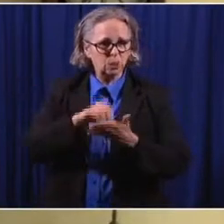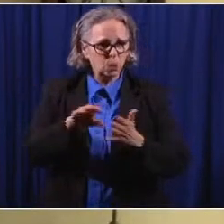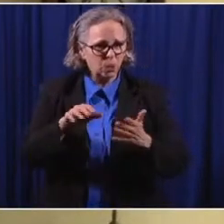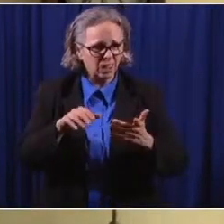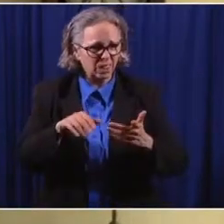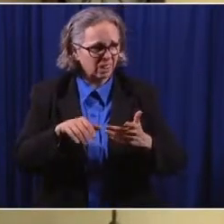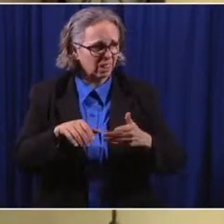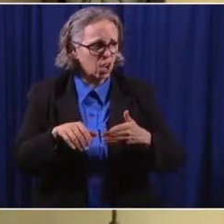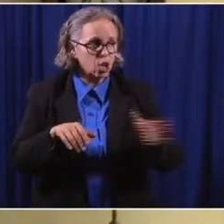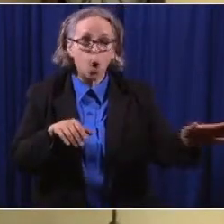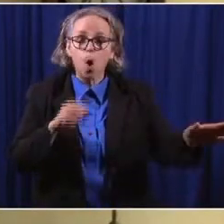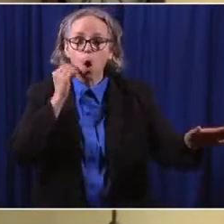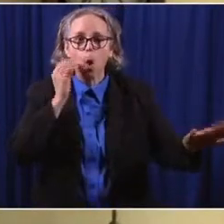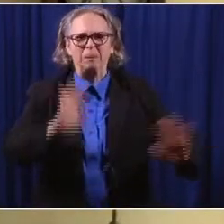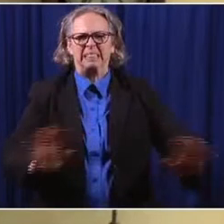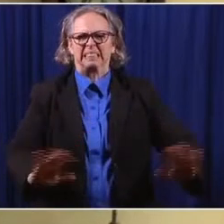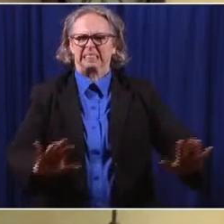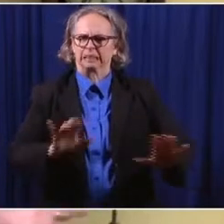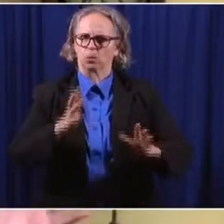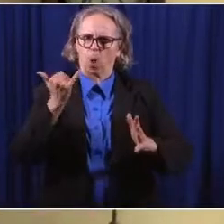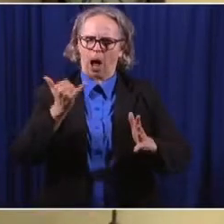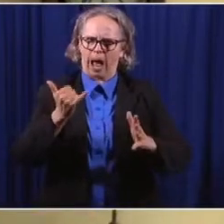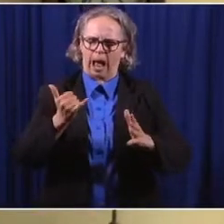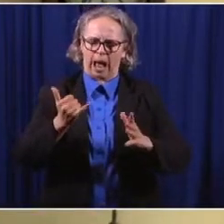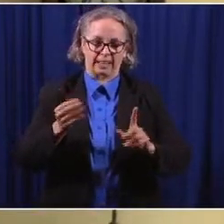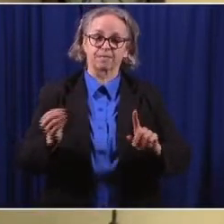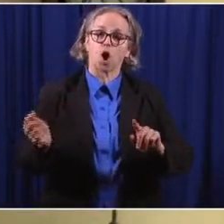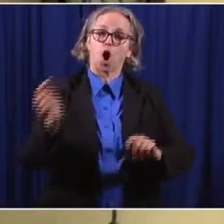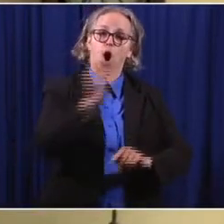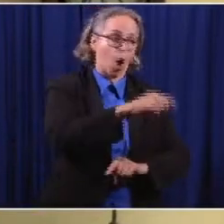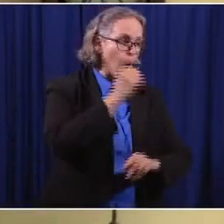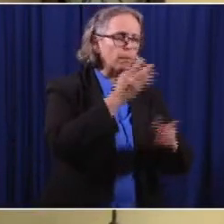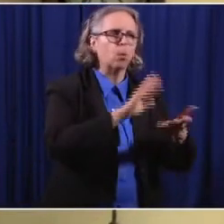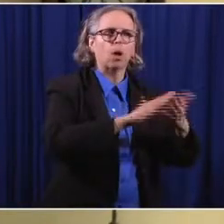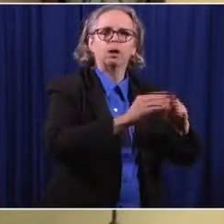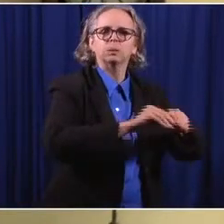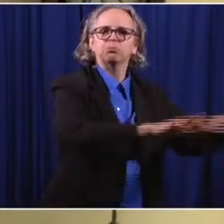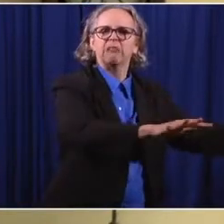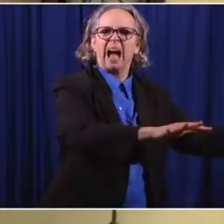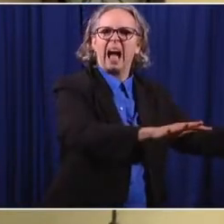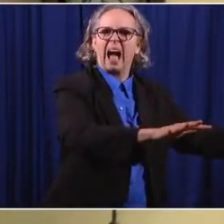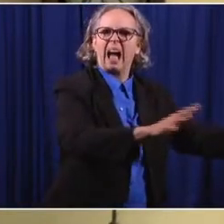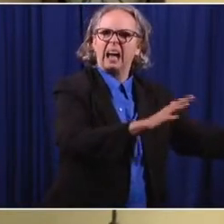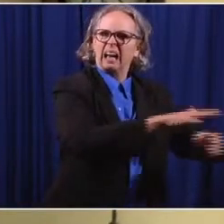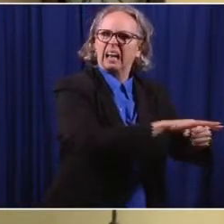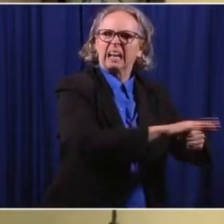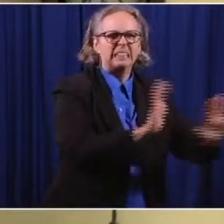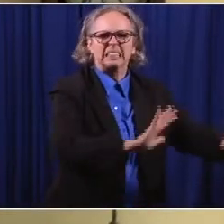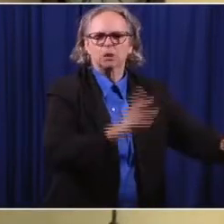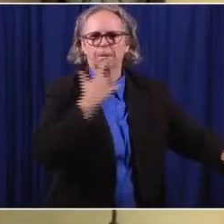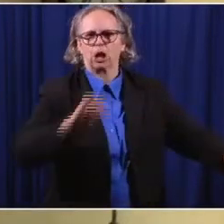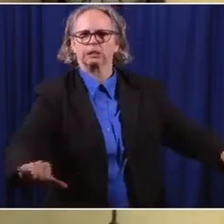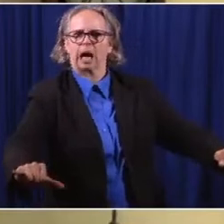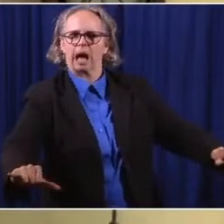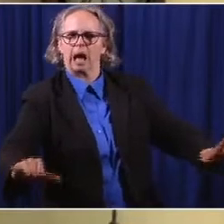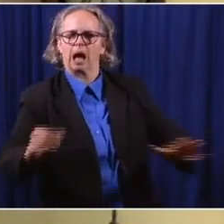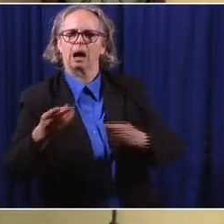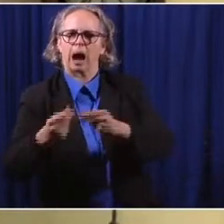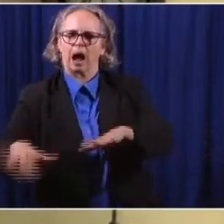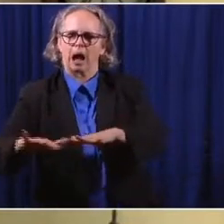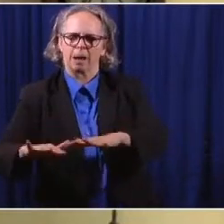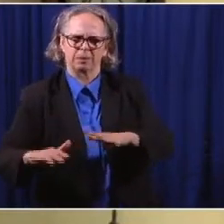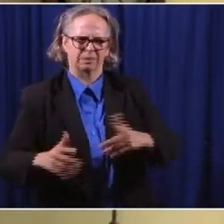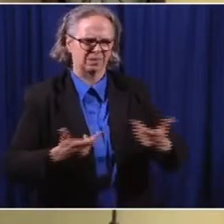then, taking that spread and sending it out to whoever they came from, and you may hit other vulnerable populations. So I